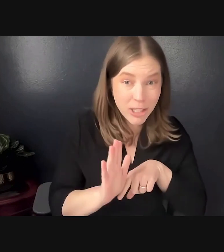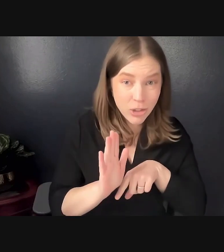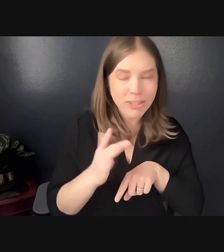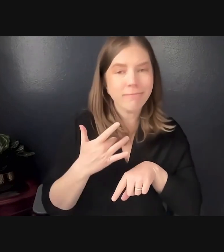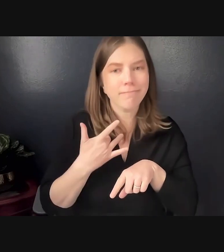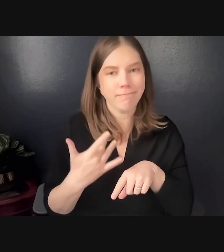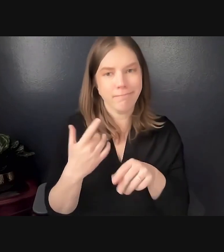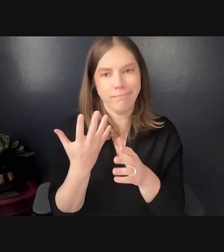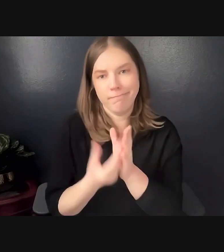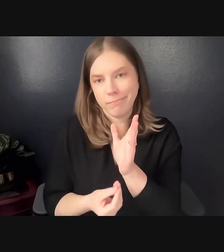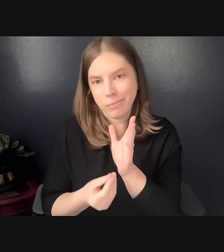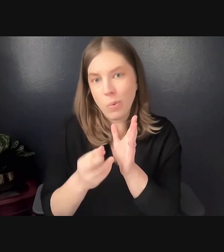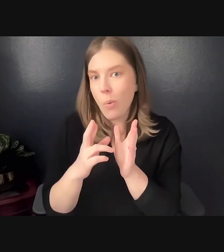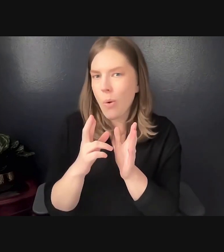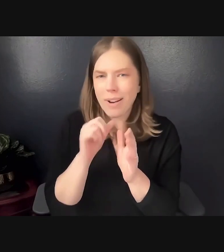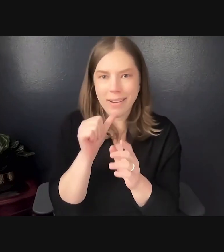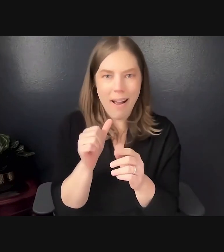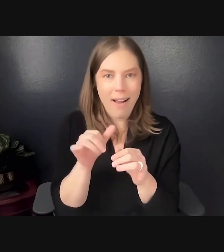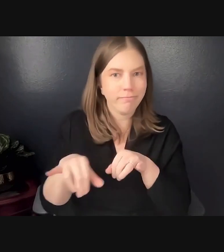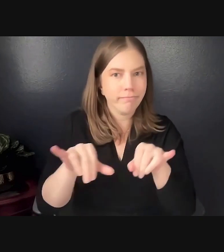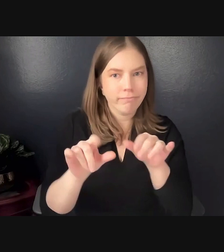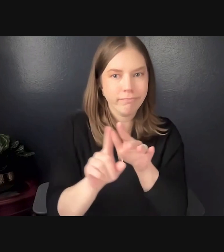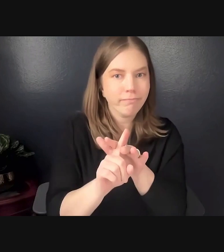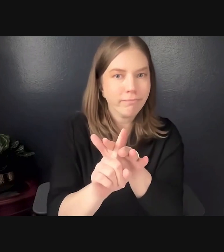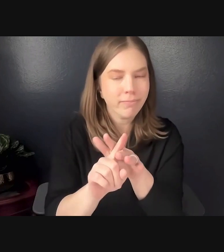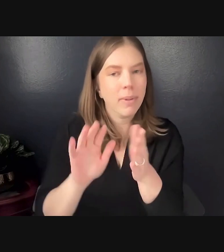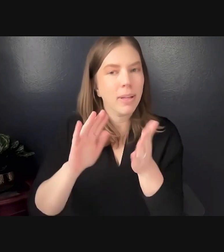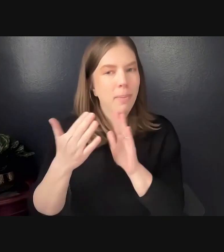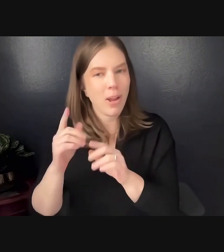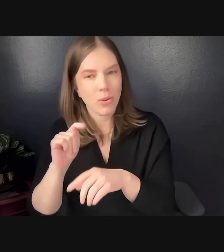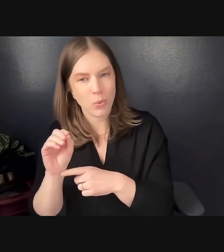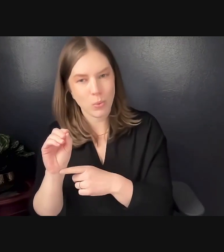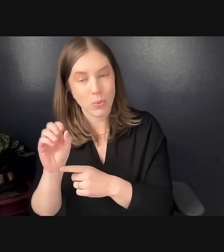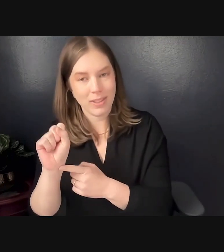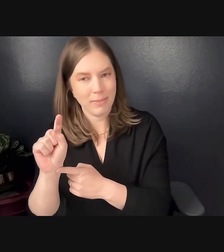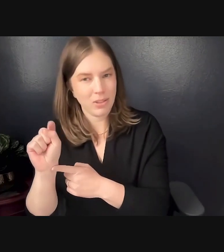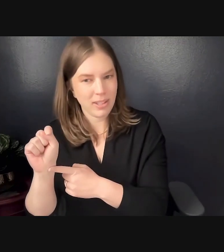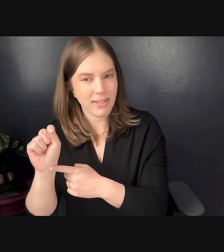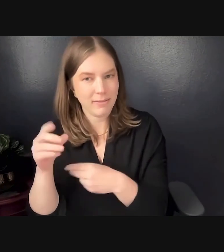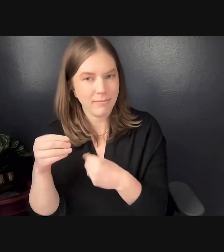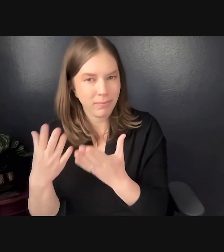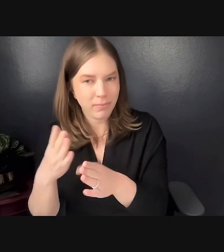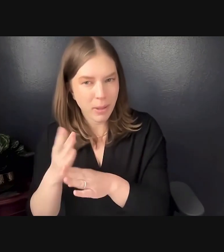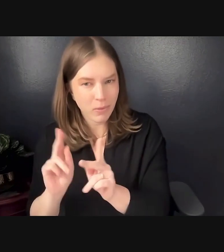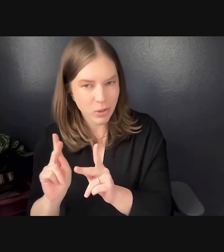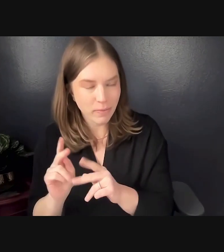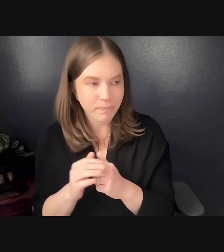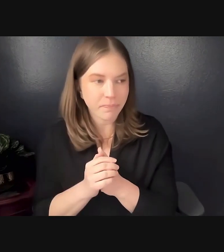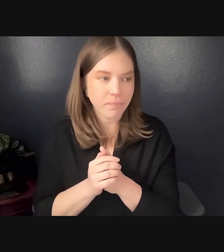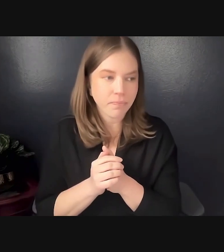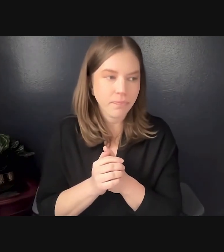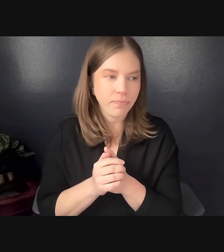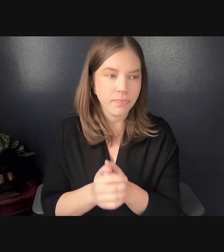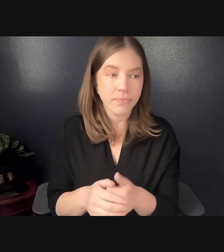changes. When a new speaker isn't identified, or it's not consistently